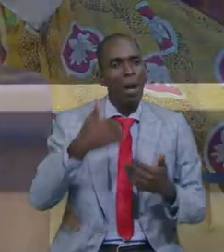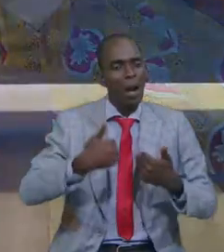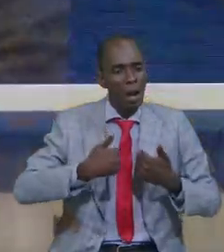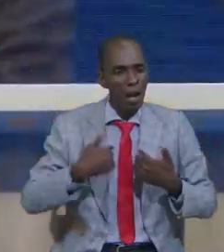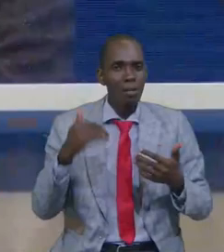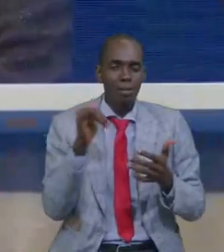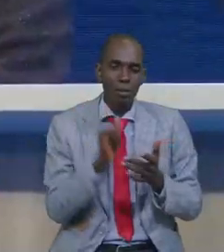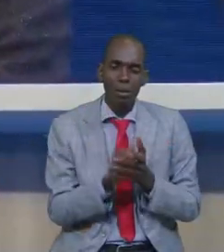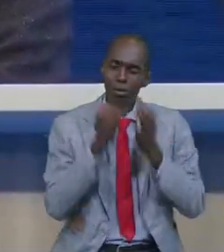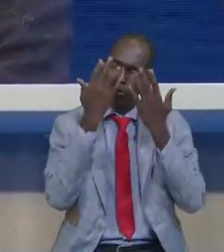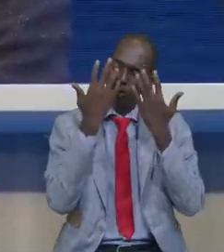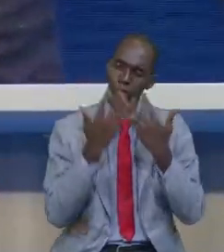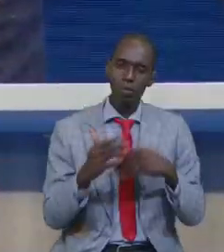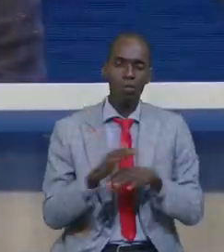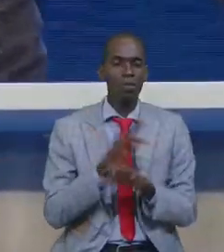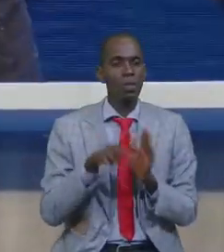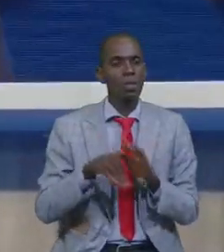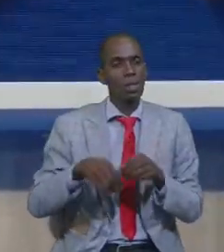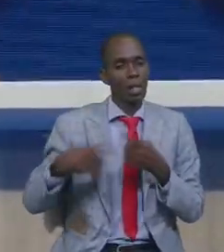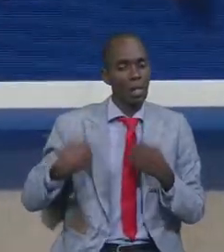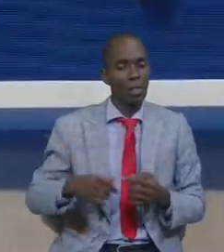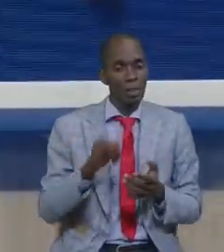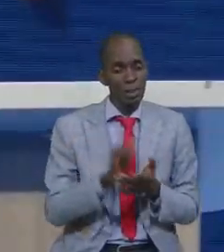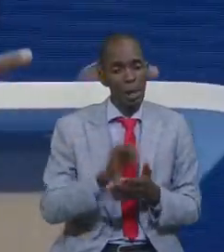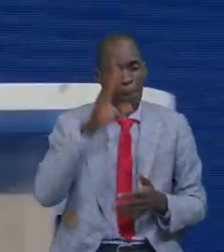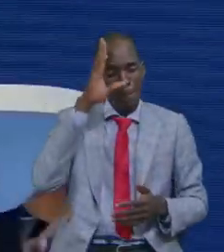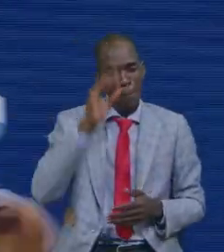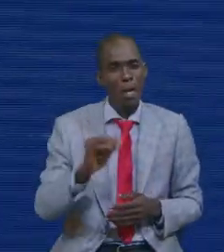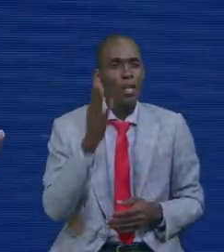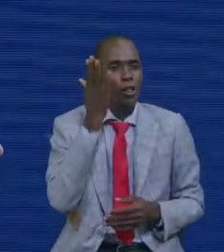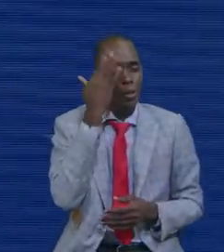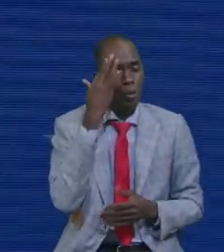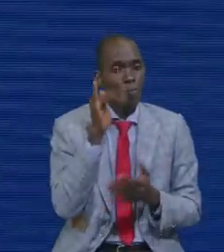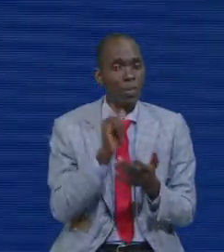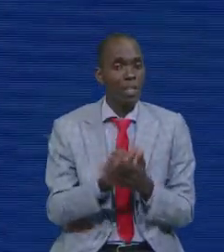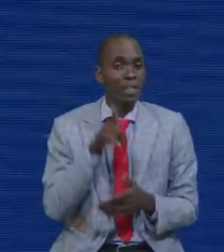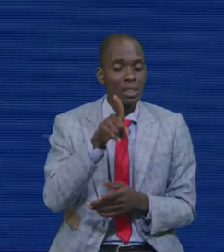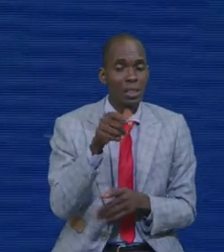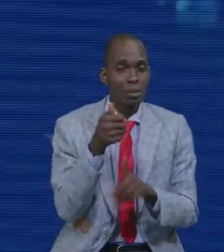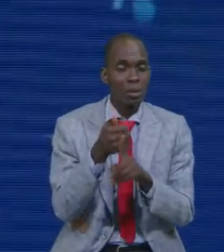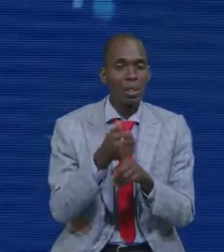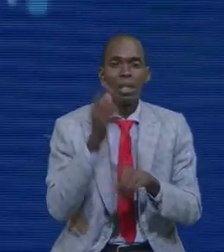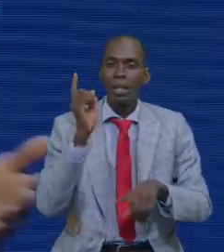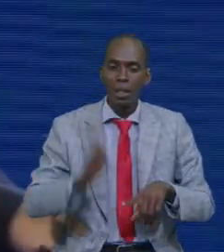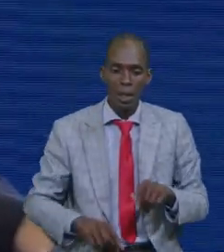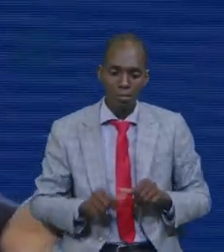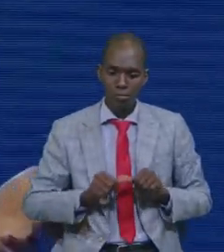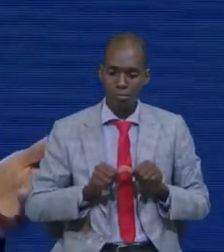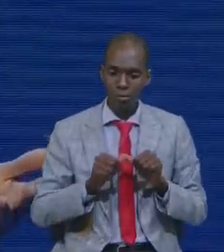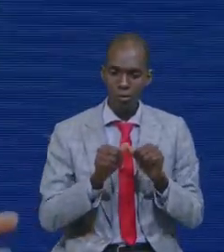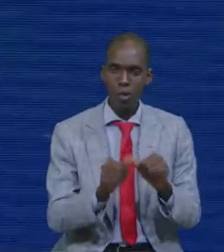His mind convicted him. He knew that he couldn't carry that guilt